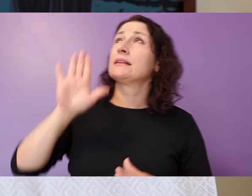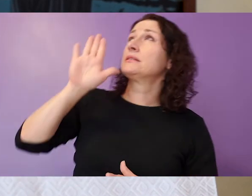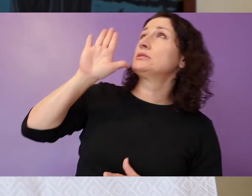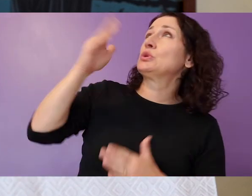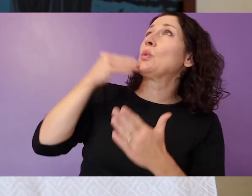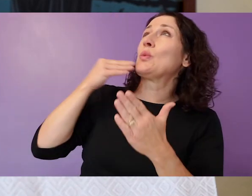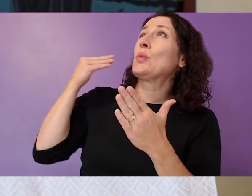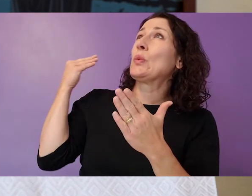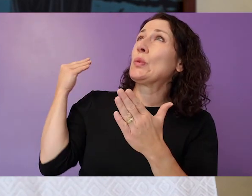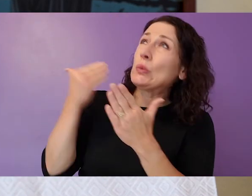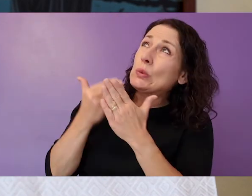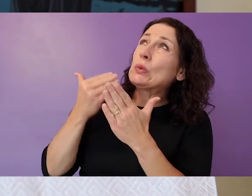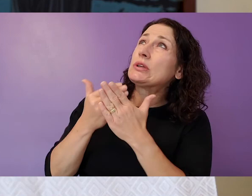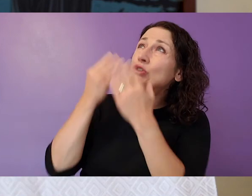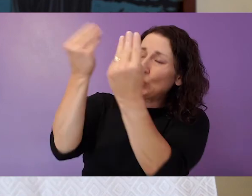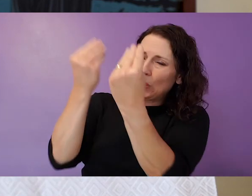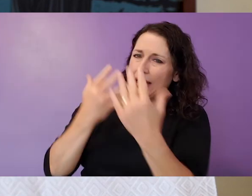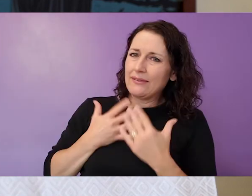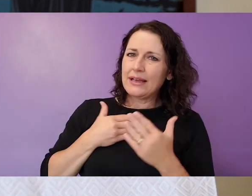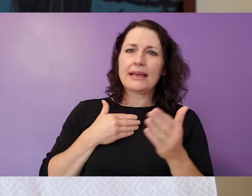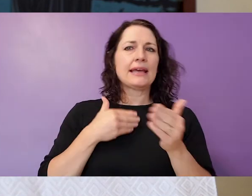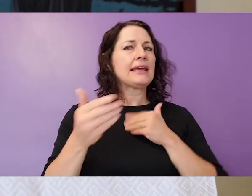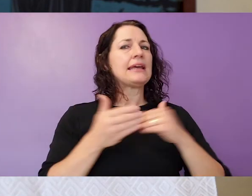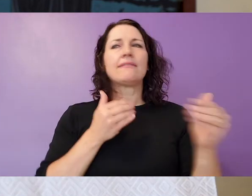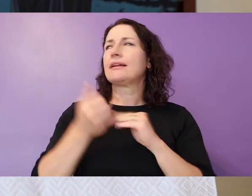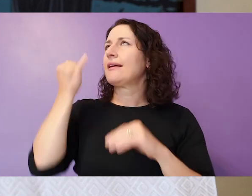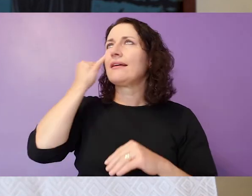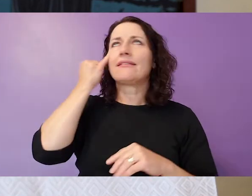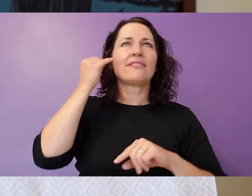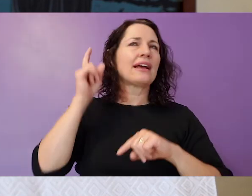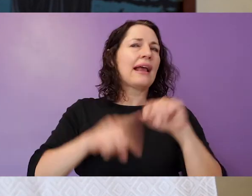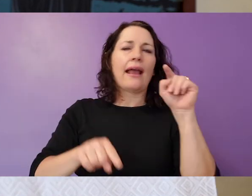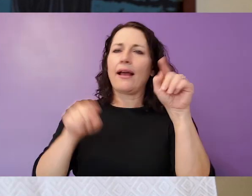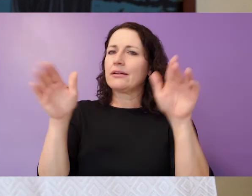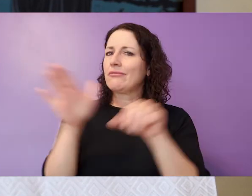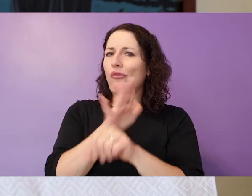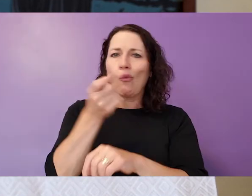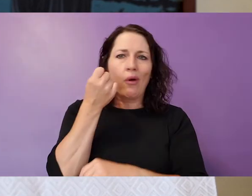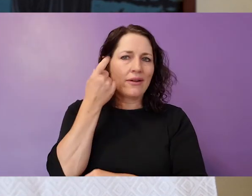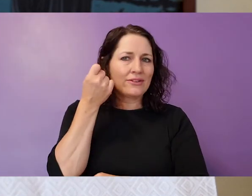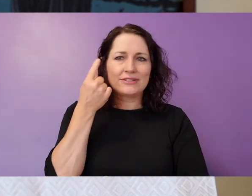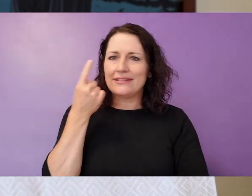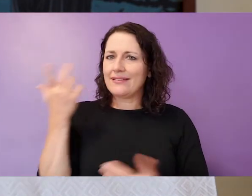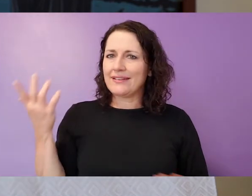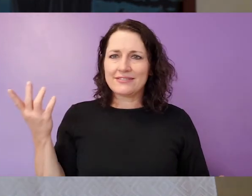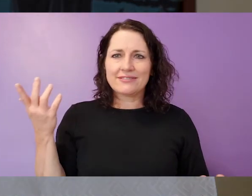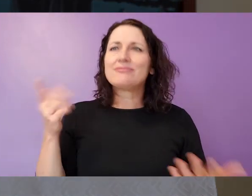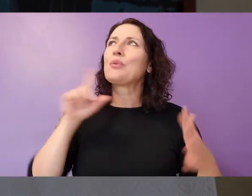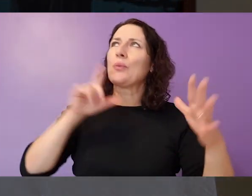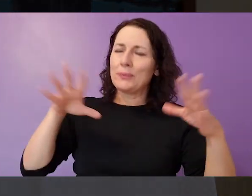It's your goodness that we are receiving even when we can't hear it or see it.